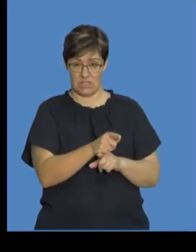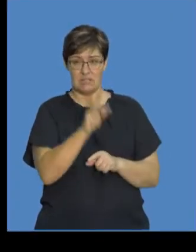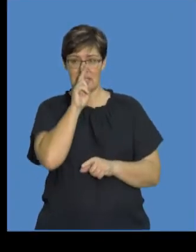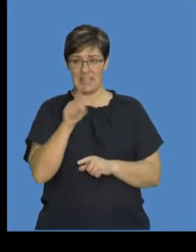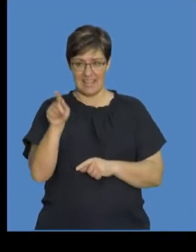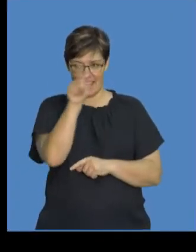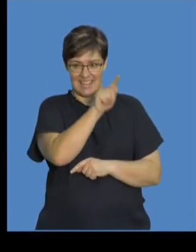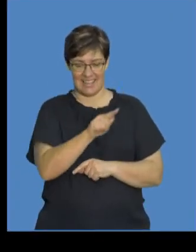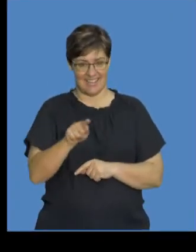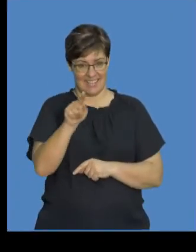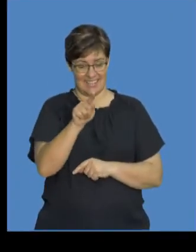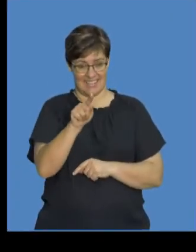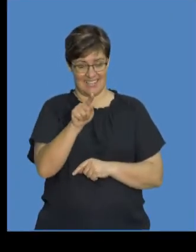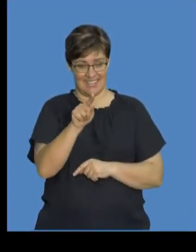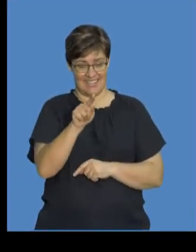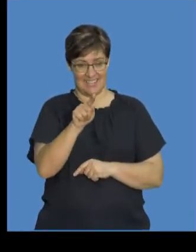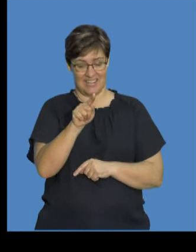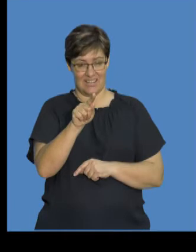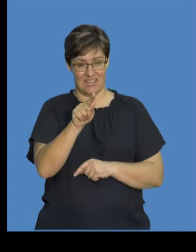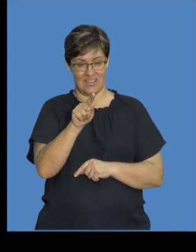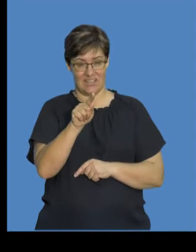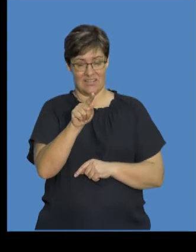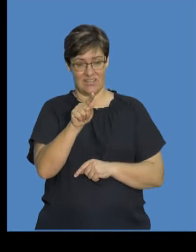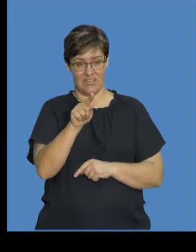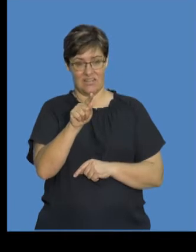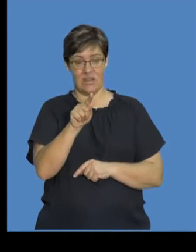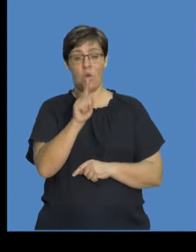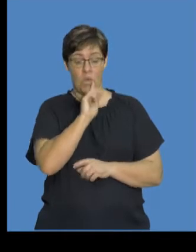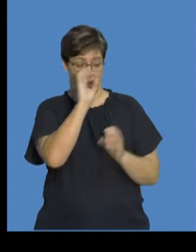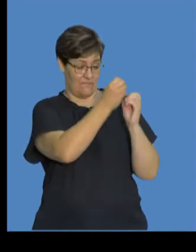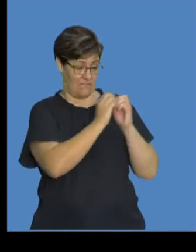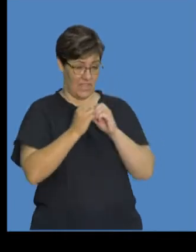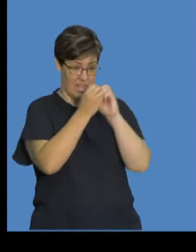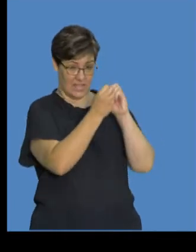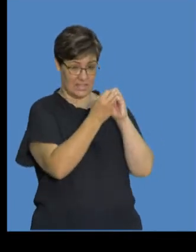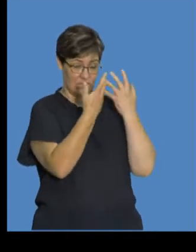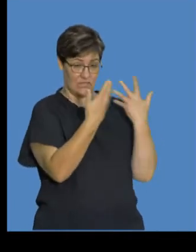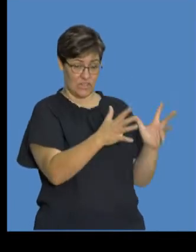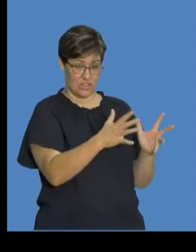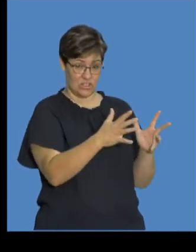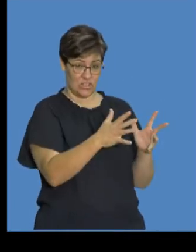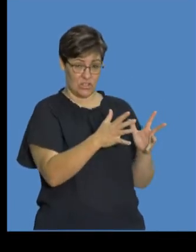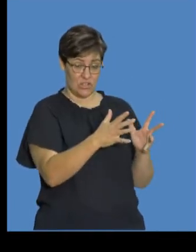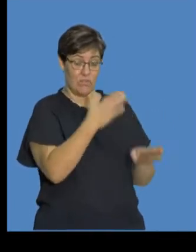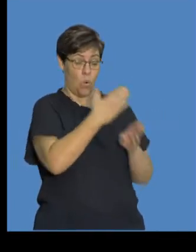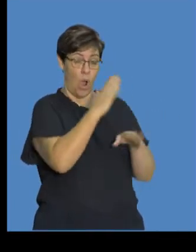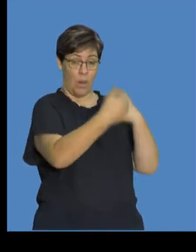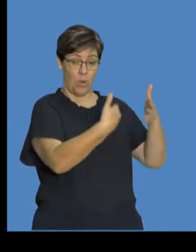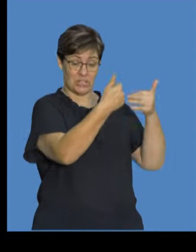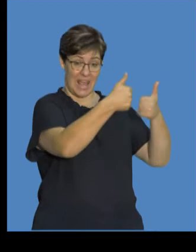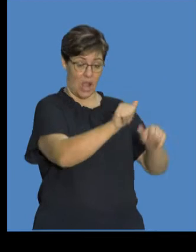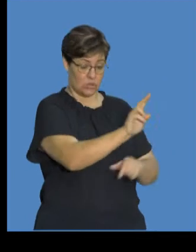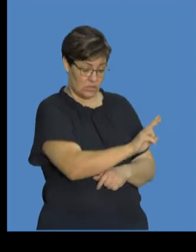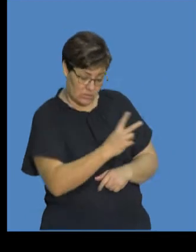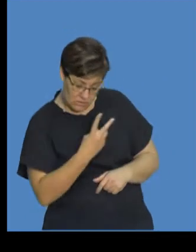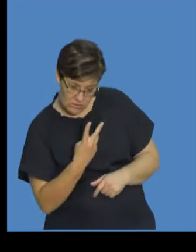Here's that entry whereby we've transferred the goods that we have manufactured from the work in process